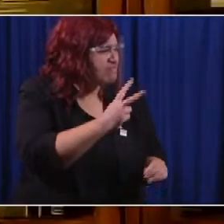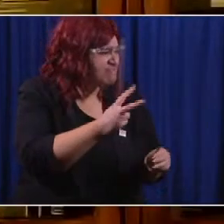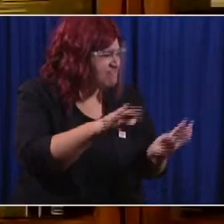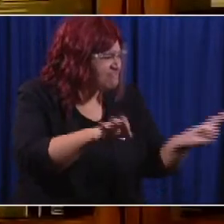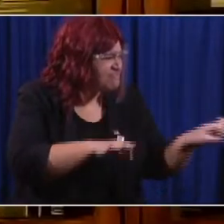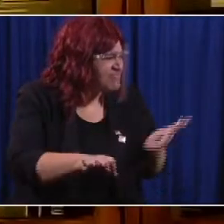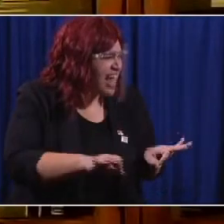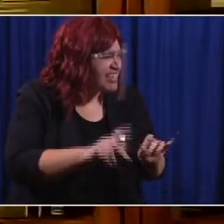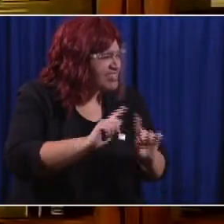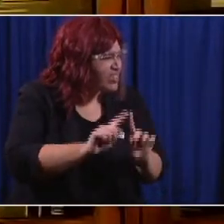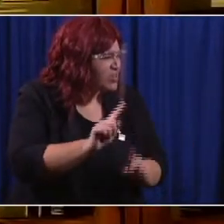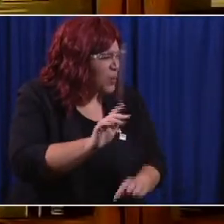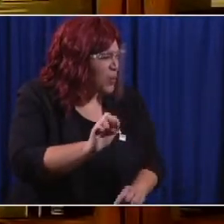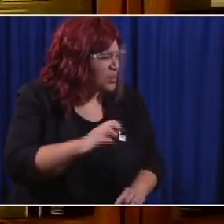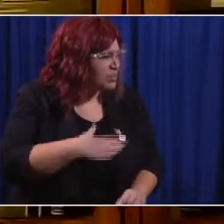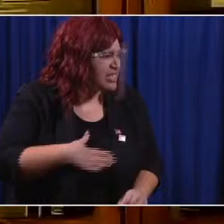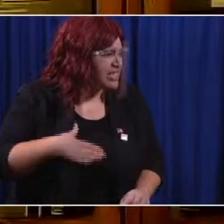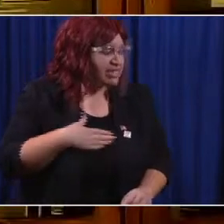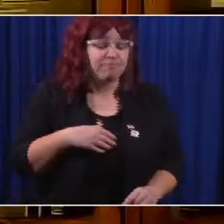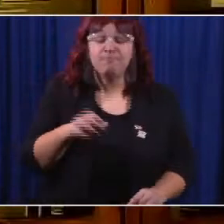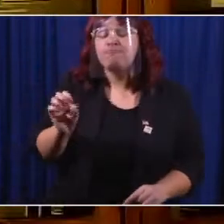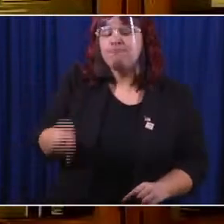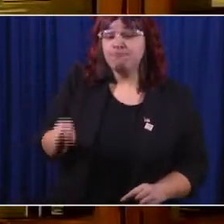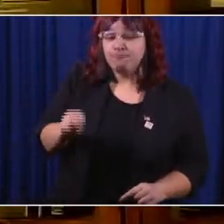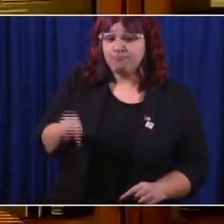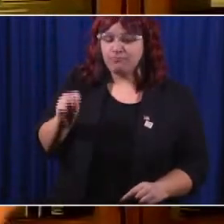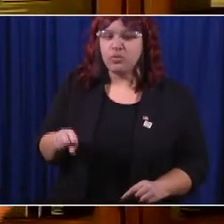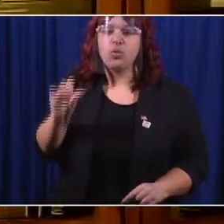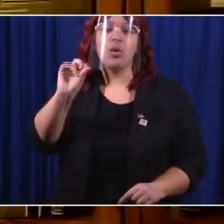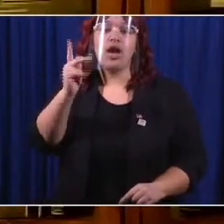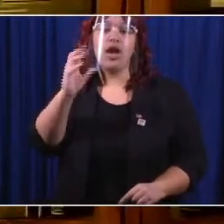into 3 zones. Zone 1 is 3 regions of the state